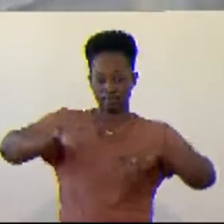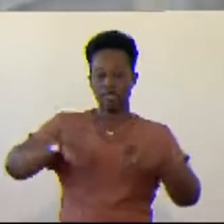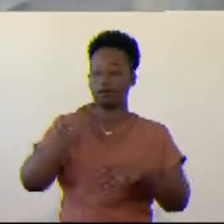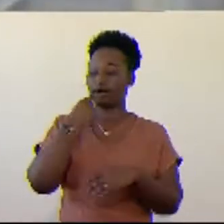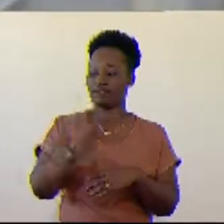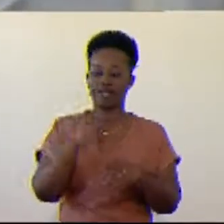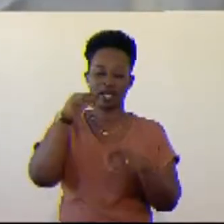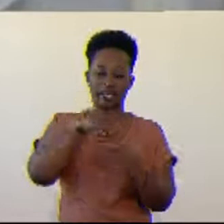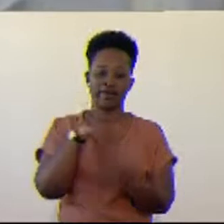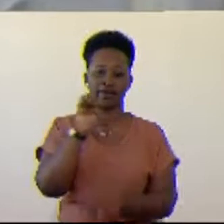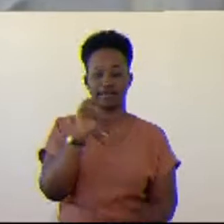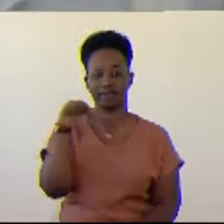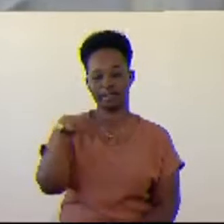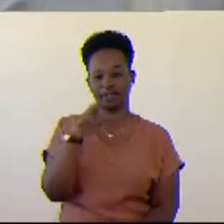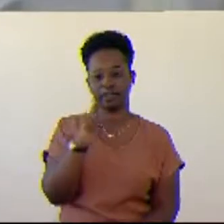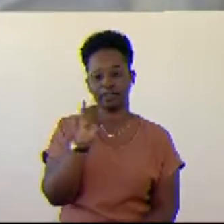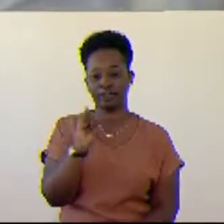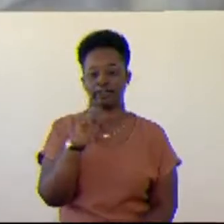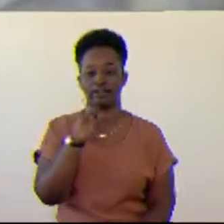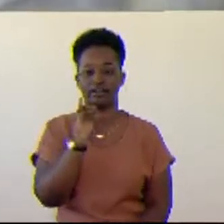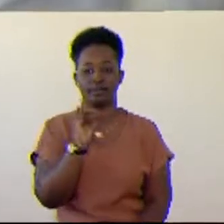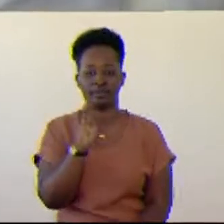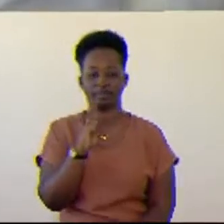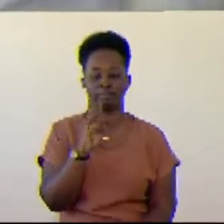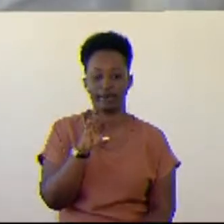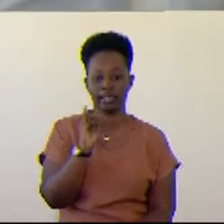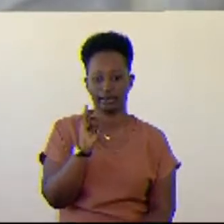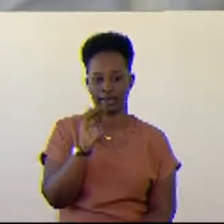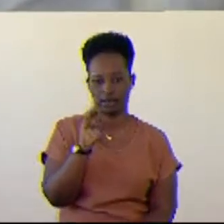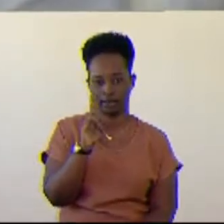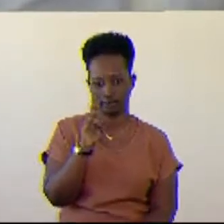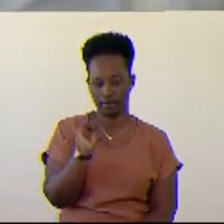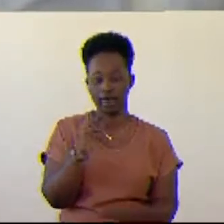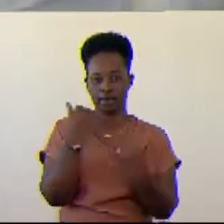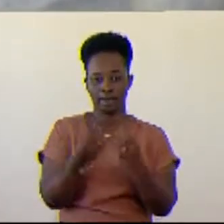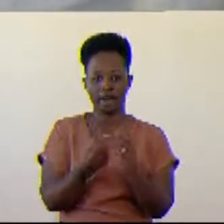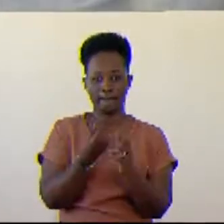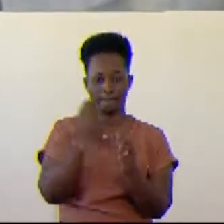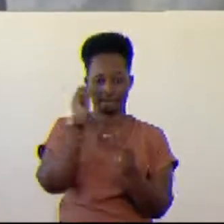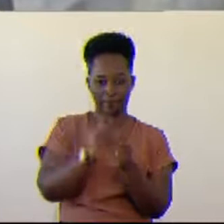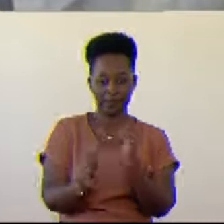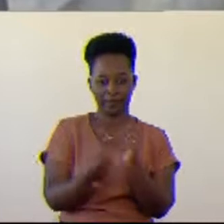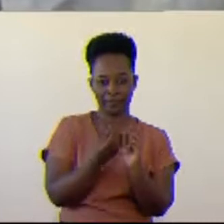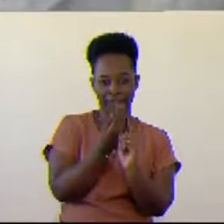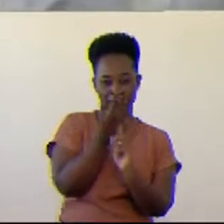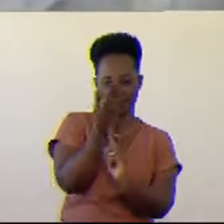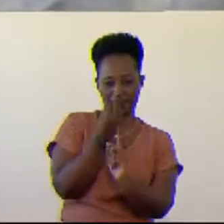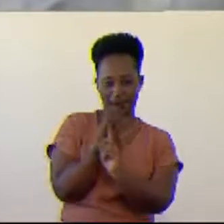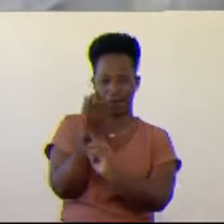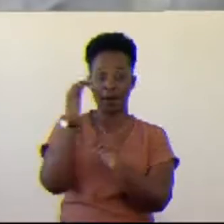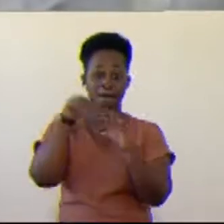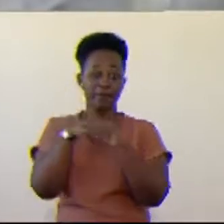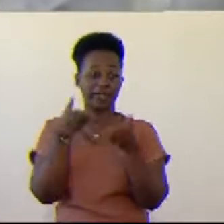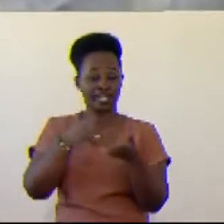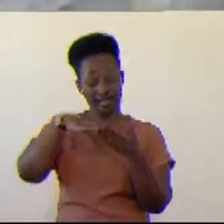set the candle on fire. I'm going to begin burning them. And throughout this lesson,